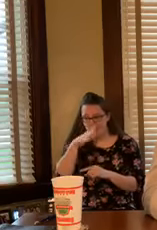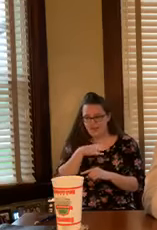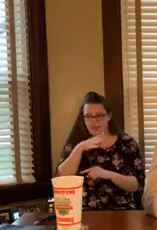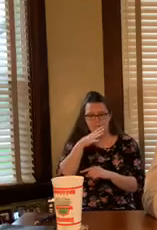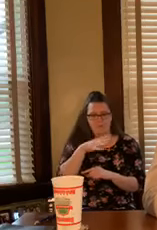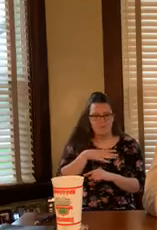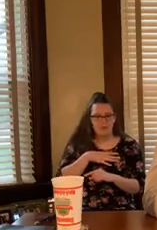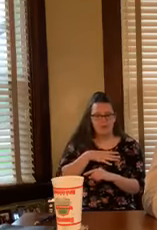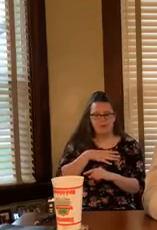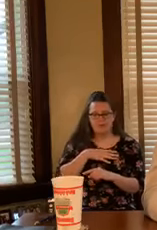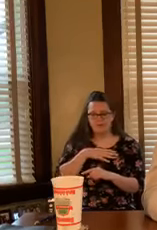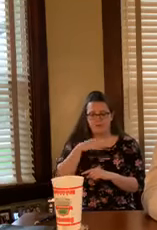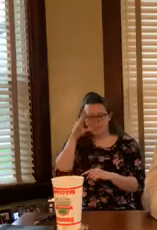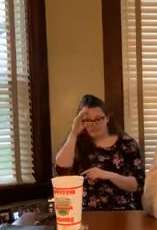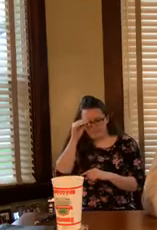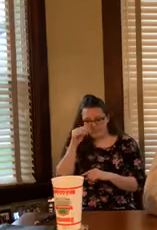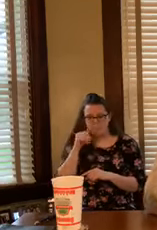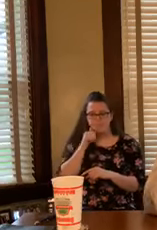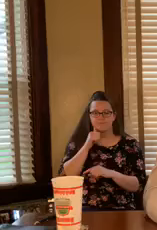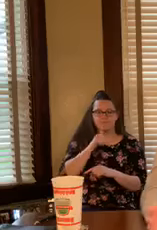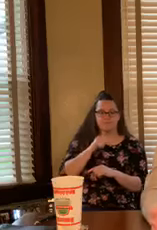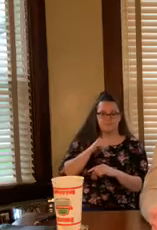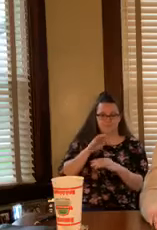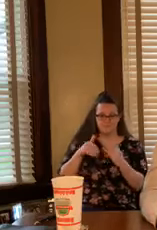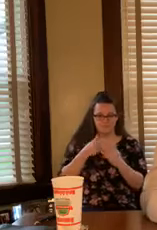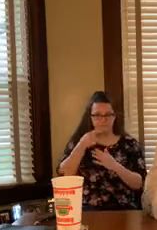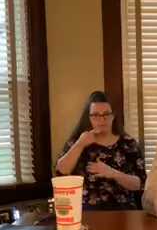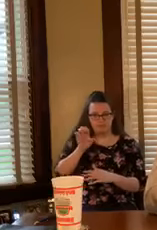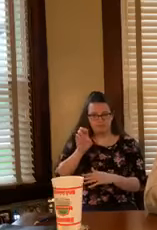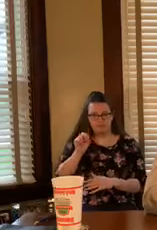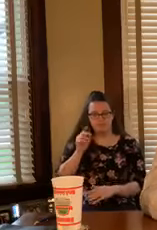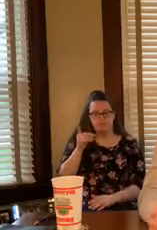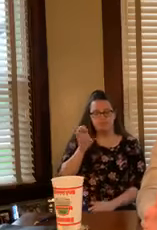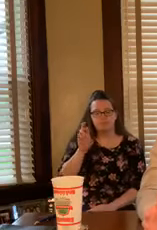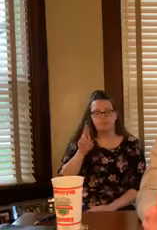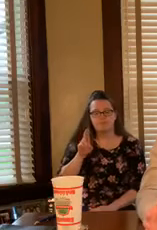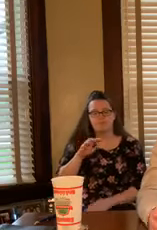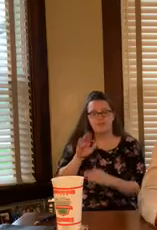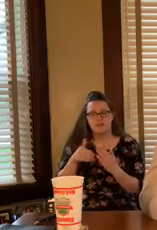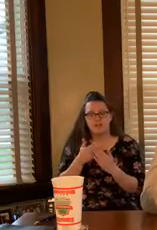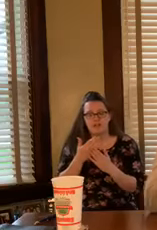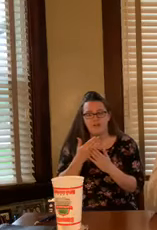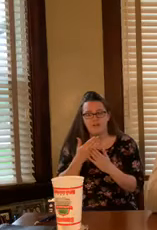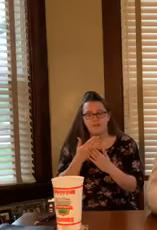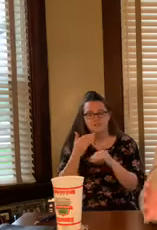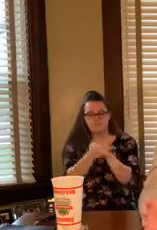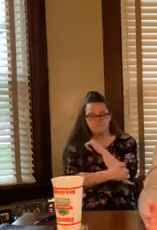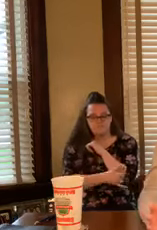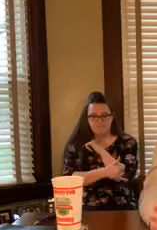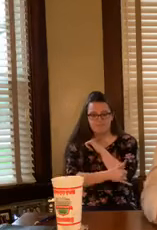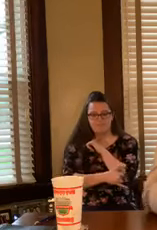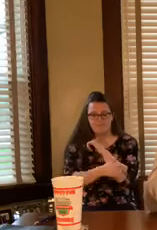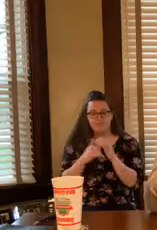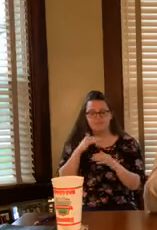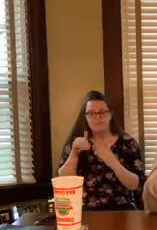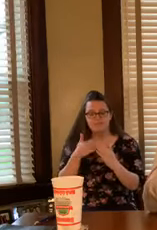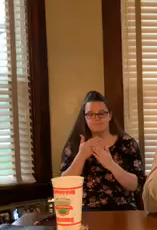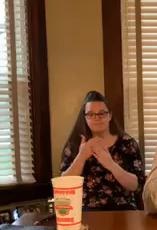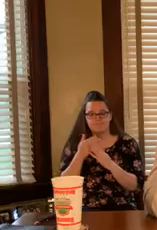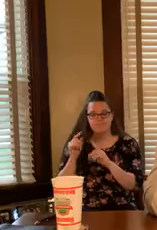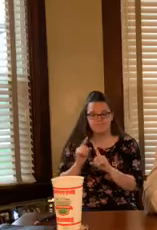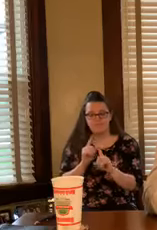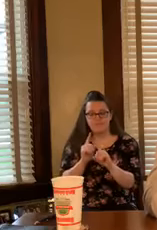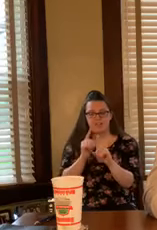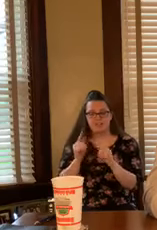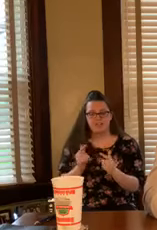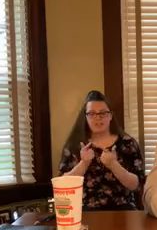all ages, all genders, all nationalities, all ethnicities, all walks of life, if